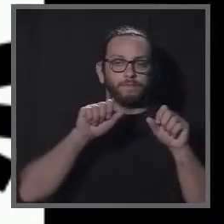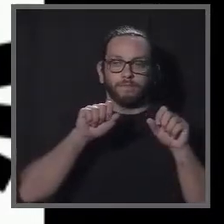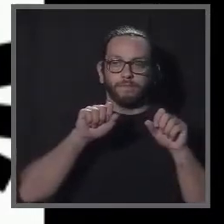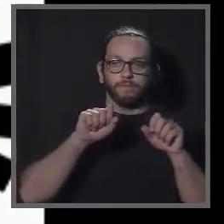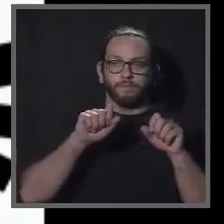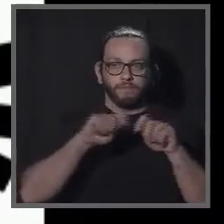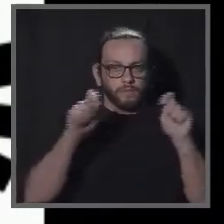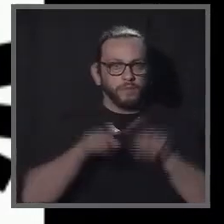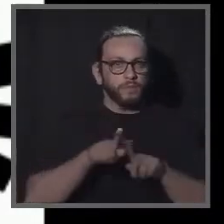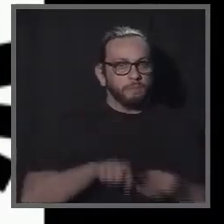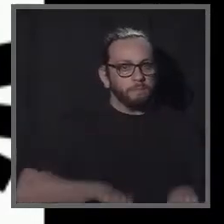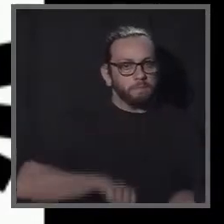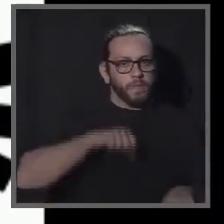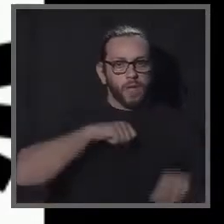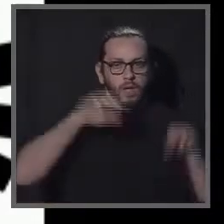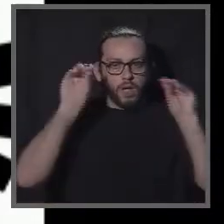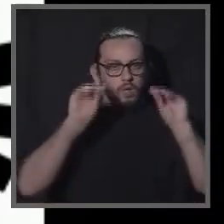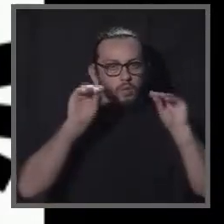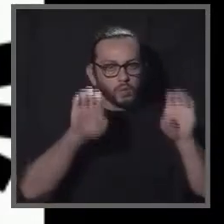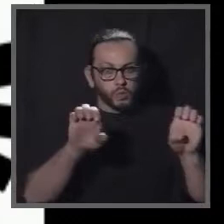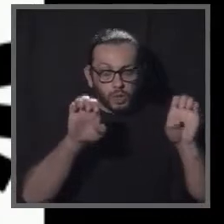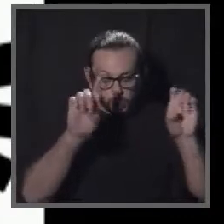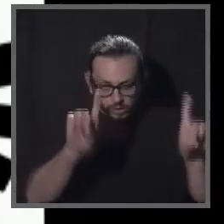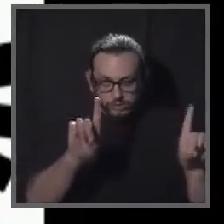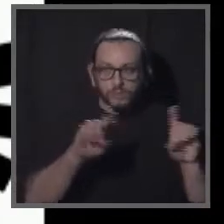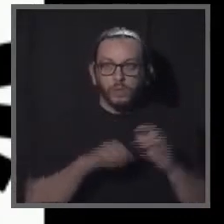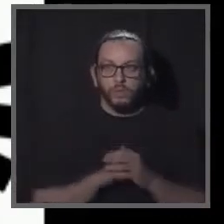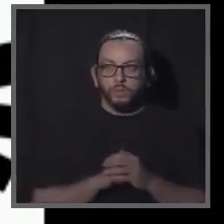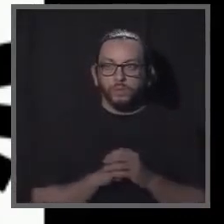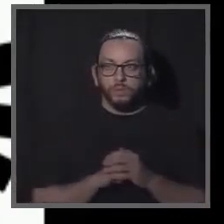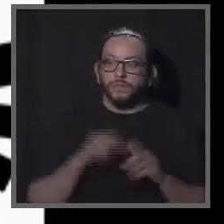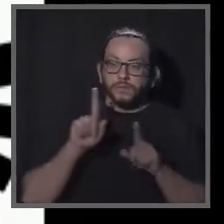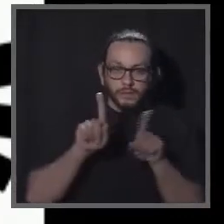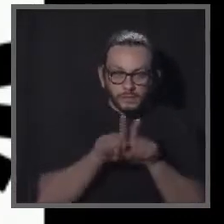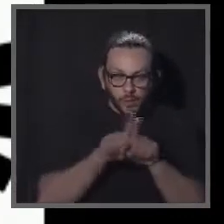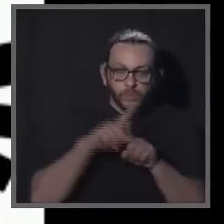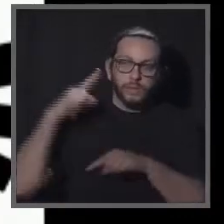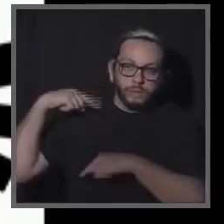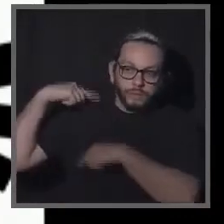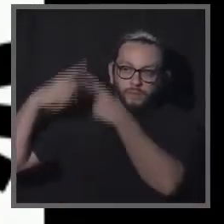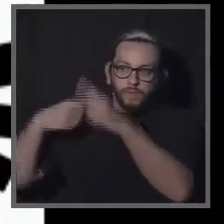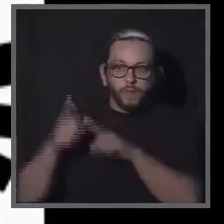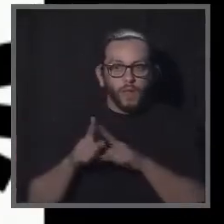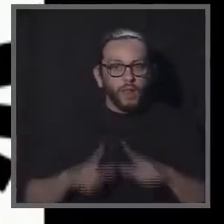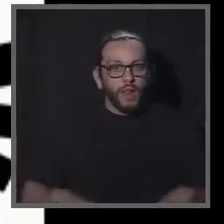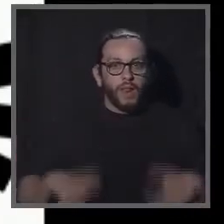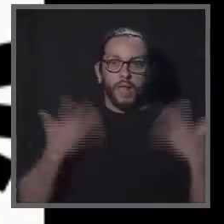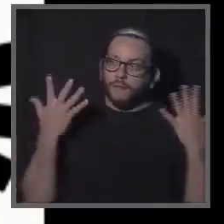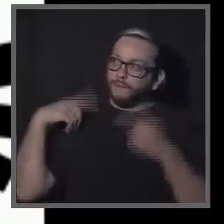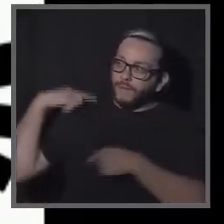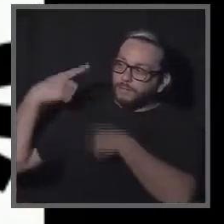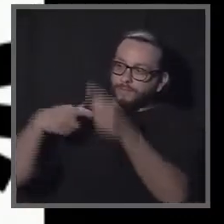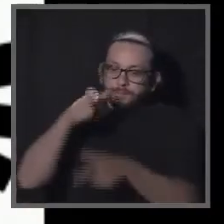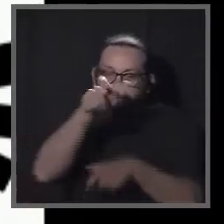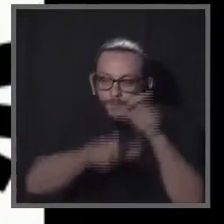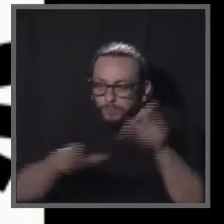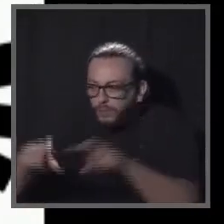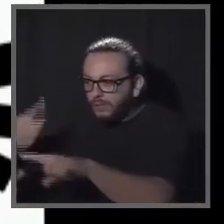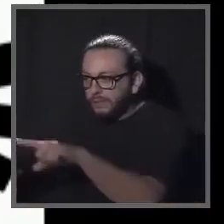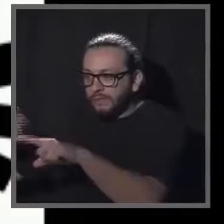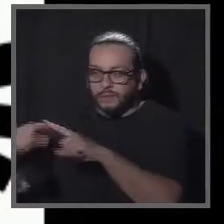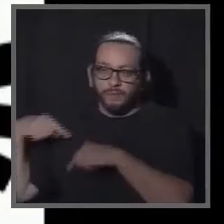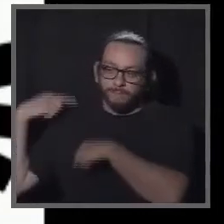the arts and the heritage in the lives of each citizen, and for